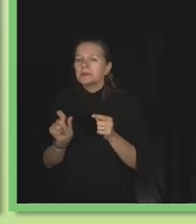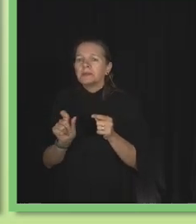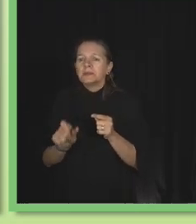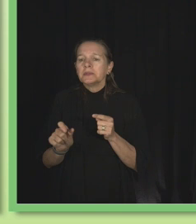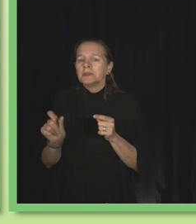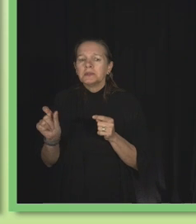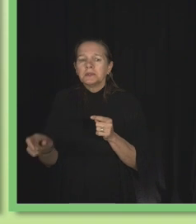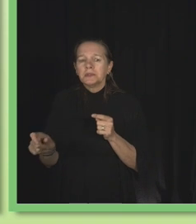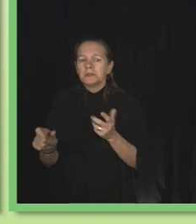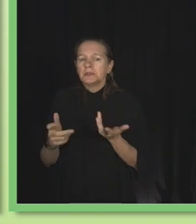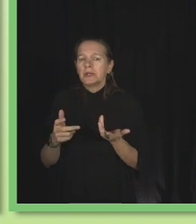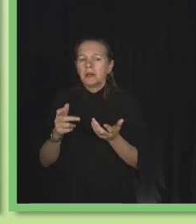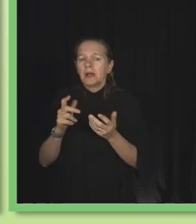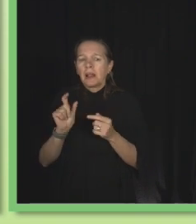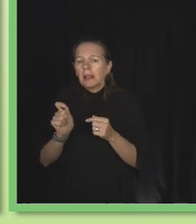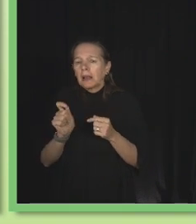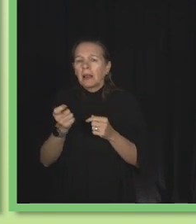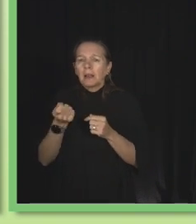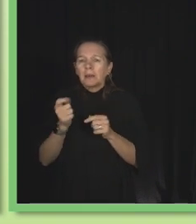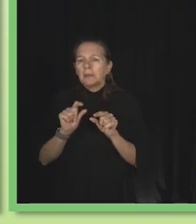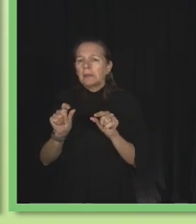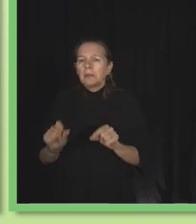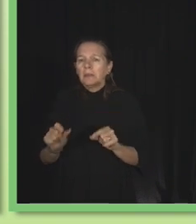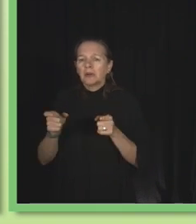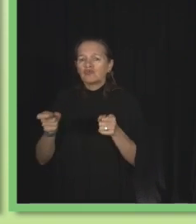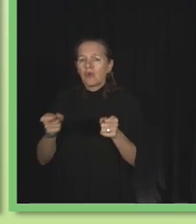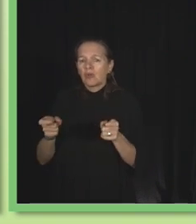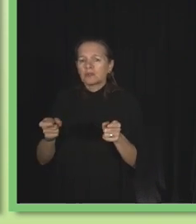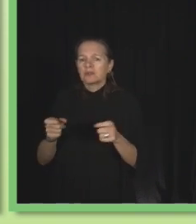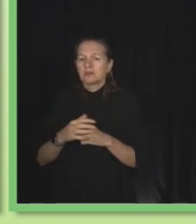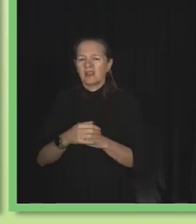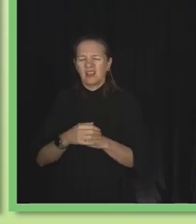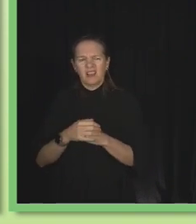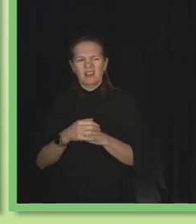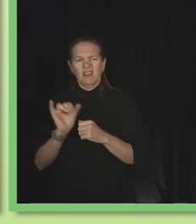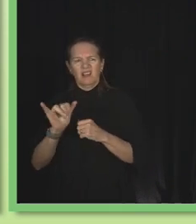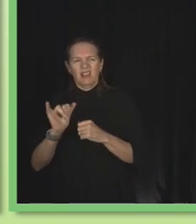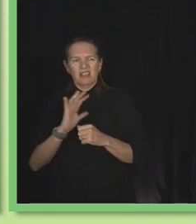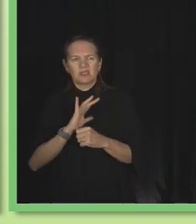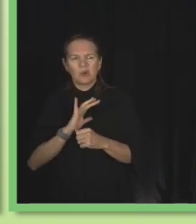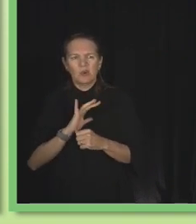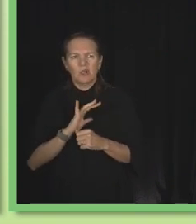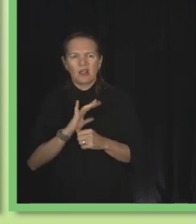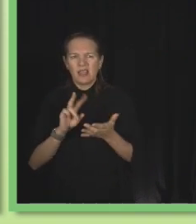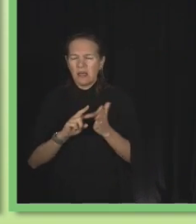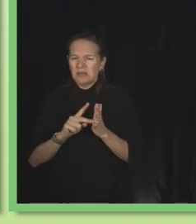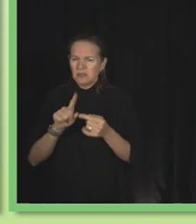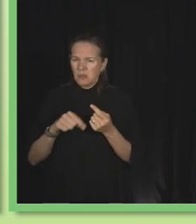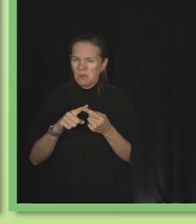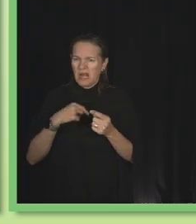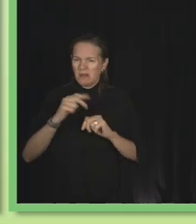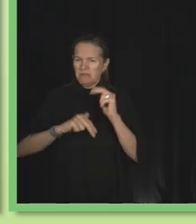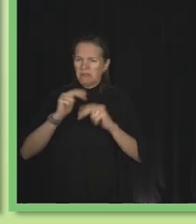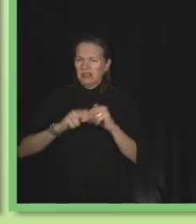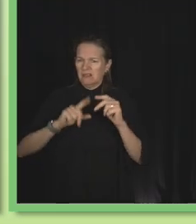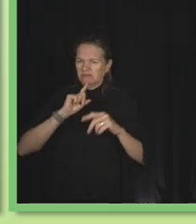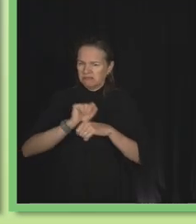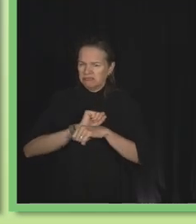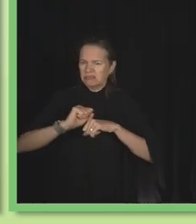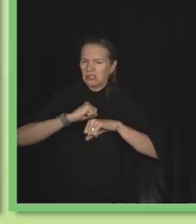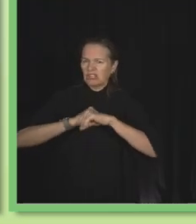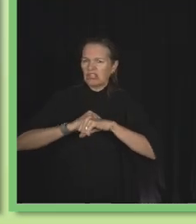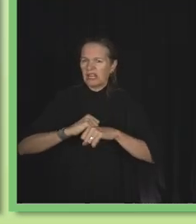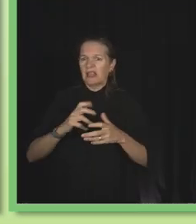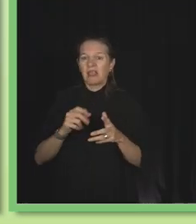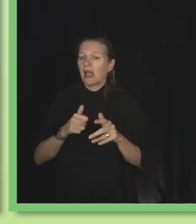spice across so many of the baseline controls. That's pretty cool. I mean, that means that as I build actual security,